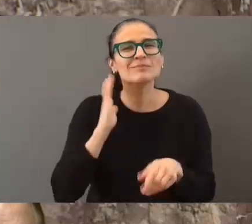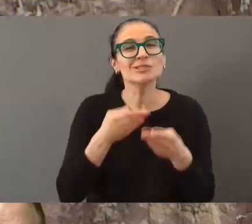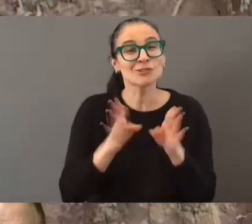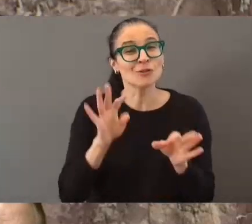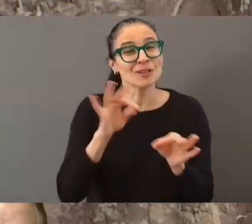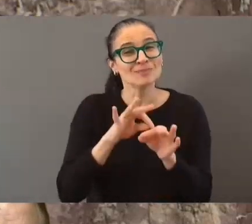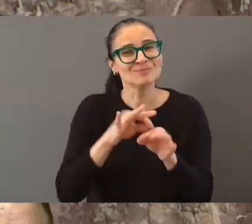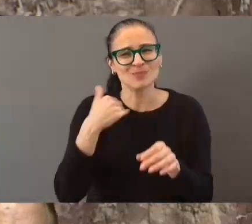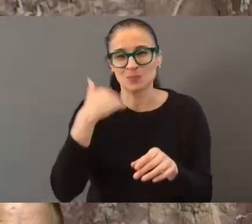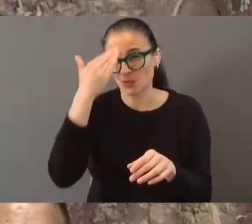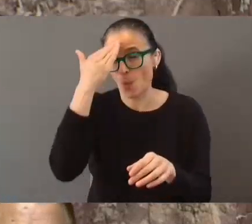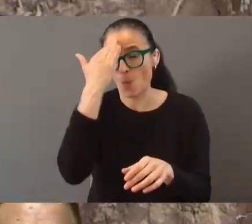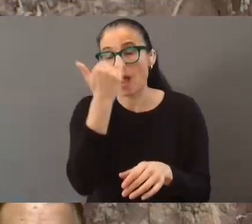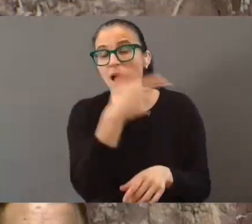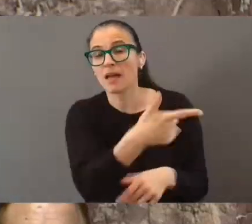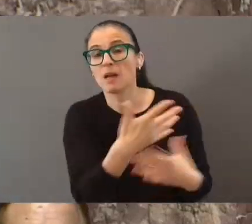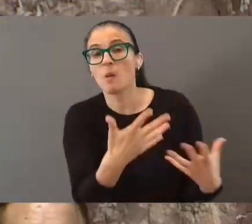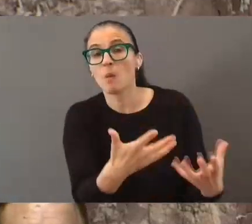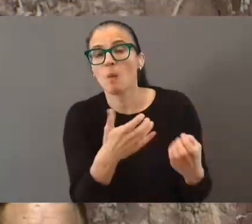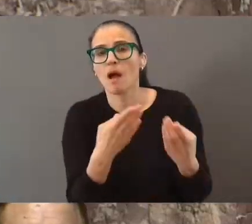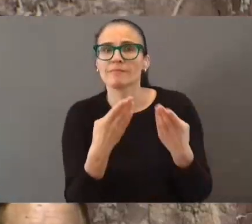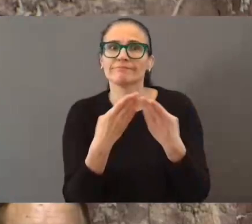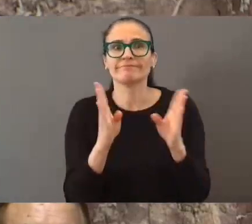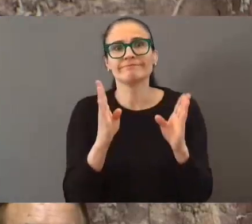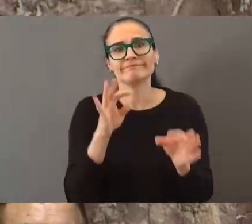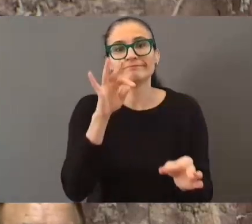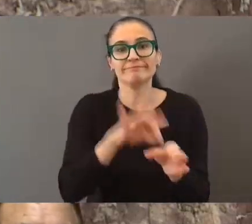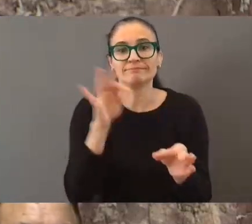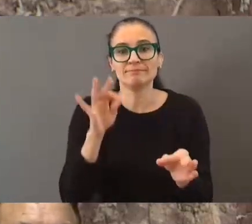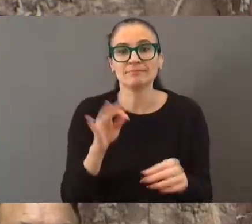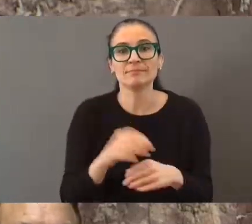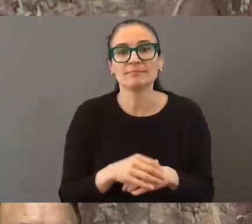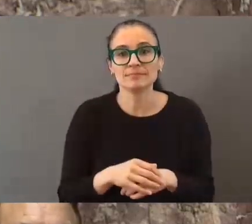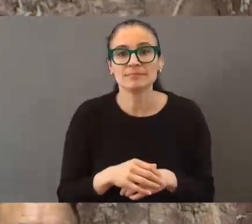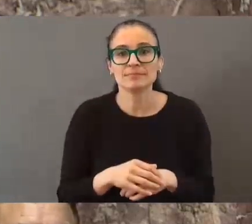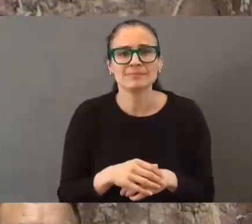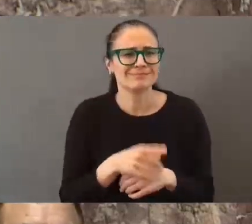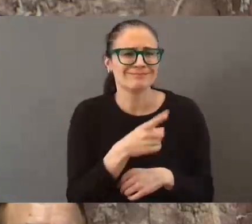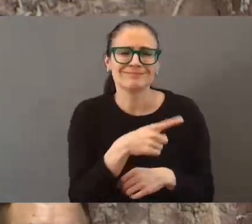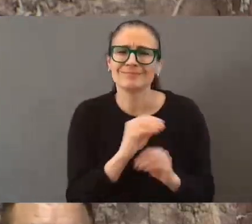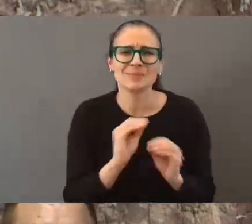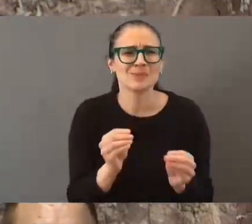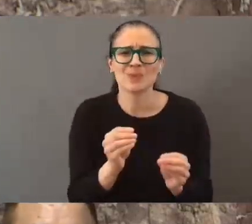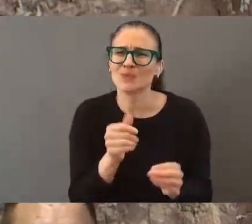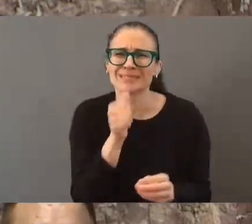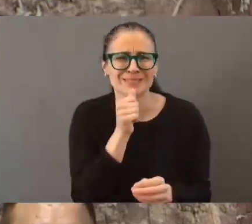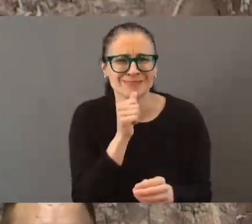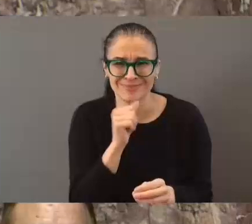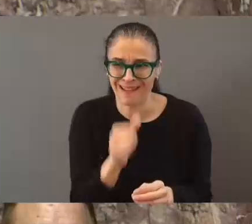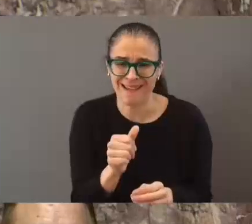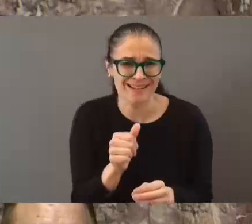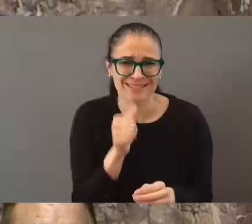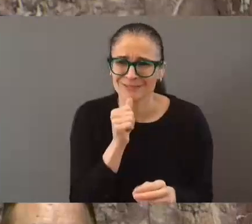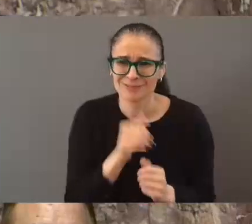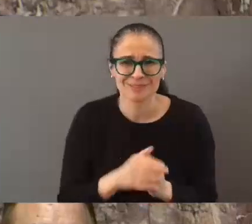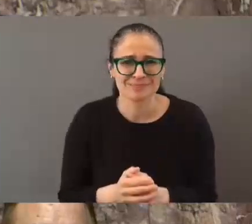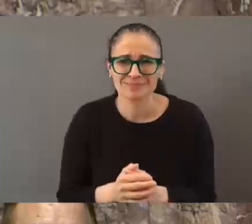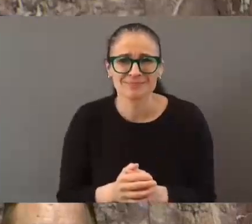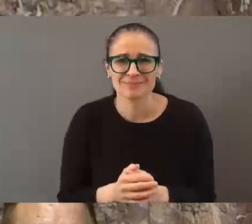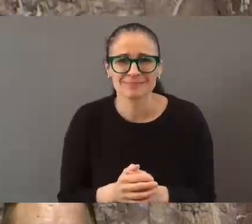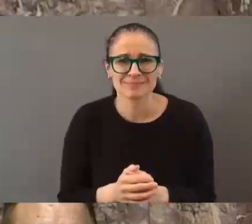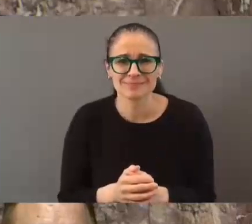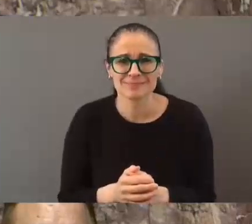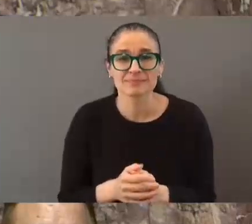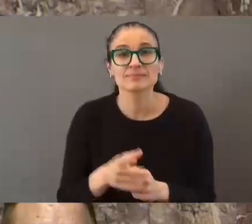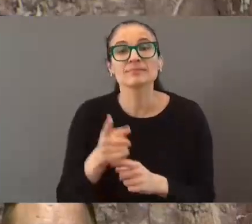kept secret. It's the worst kept secret in Victoria, Honourable Speaker, that Conservative caucus meetings are like scenes out of